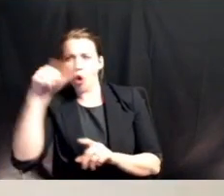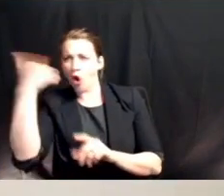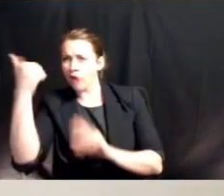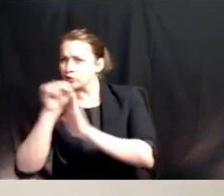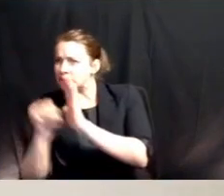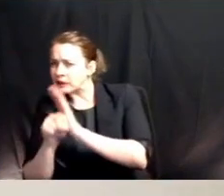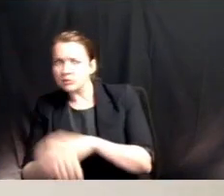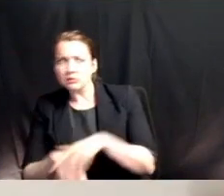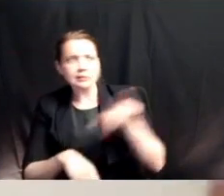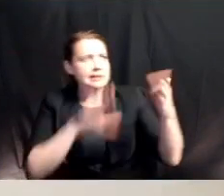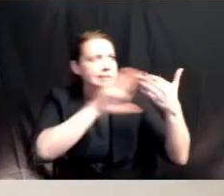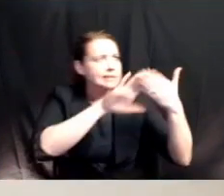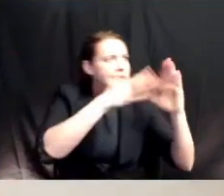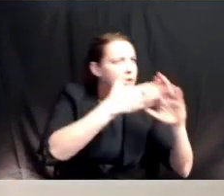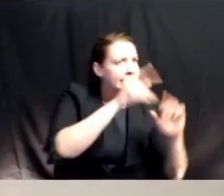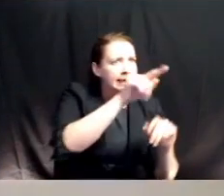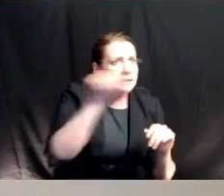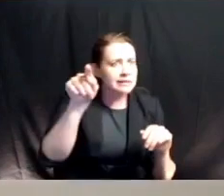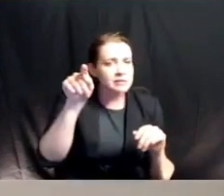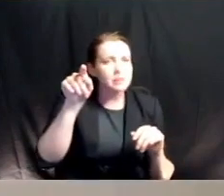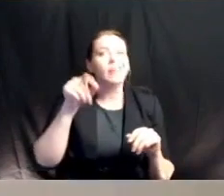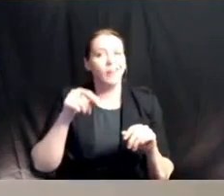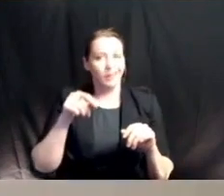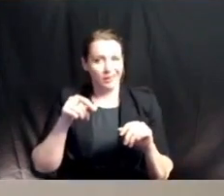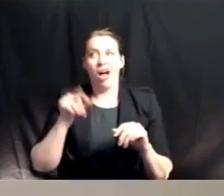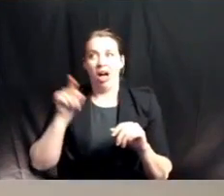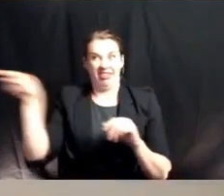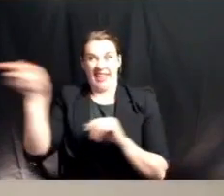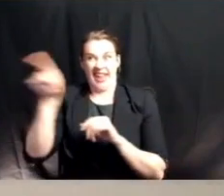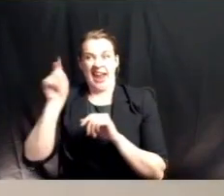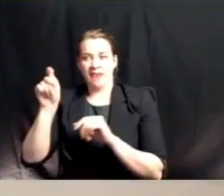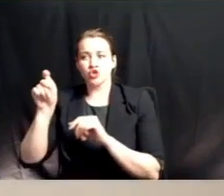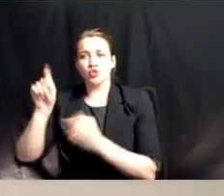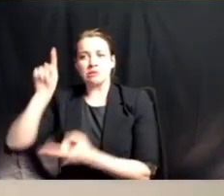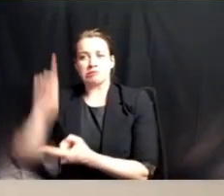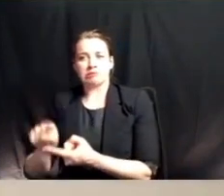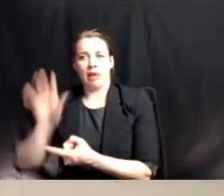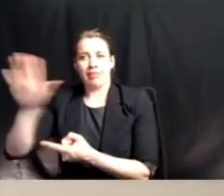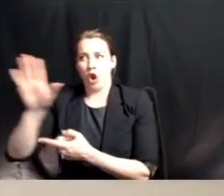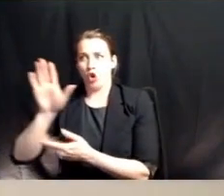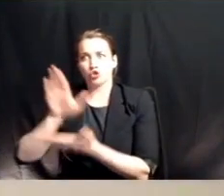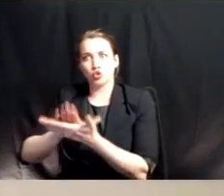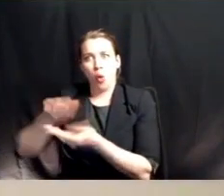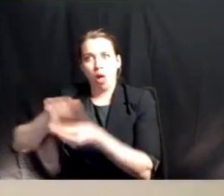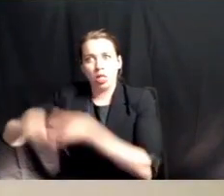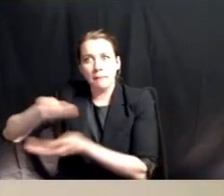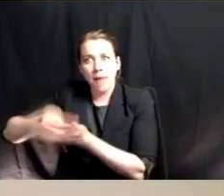need to start revising down their budgets for the next school year. We have not heard that in Illinois. Why?